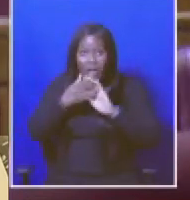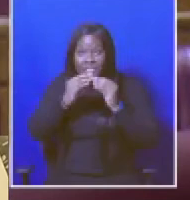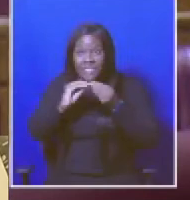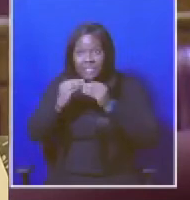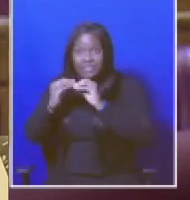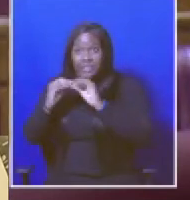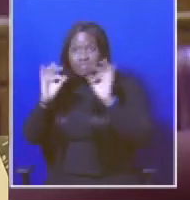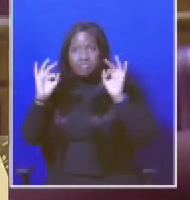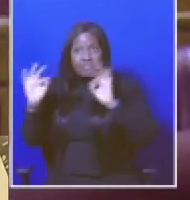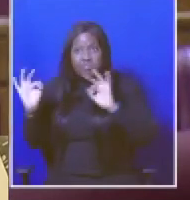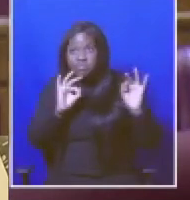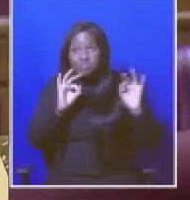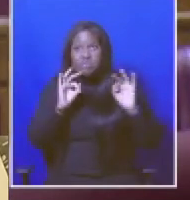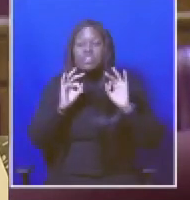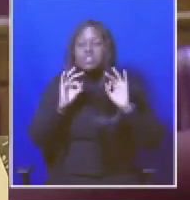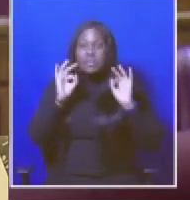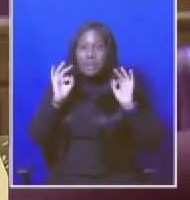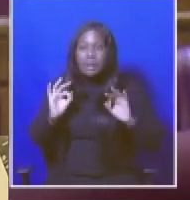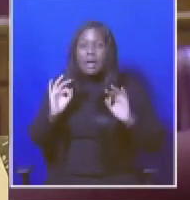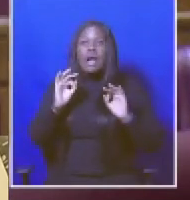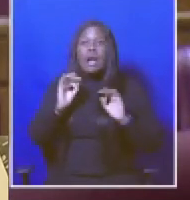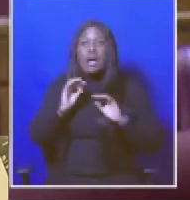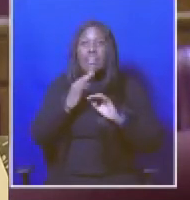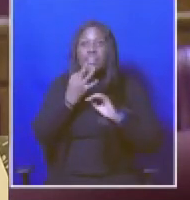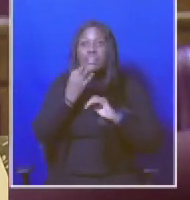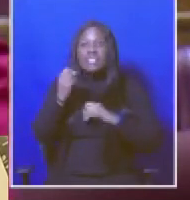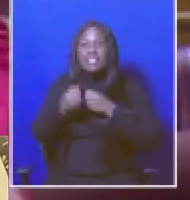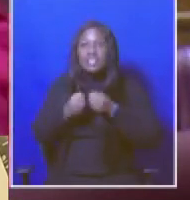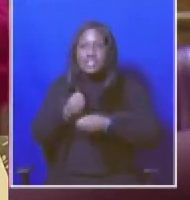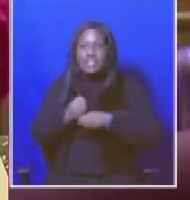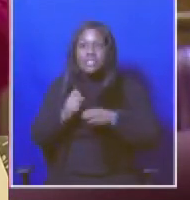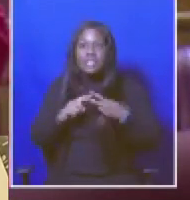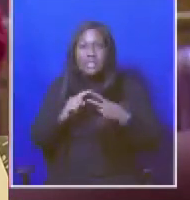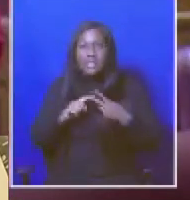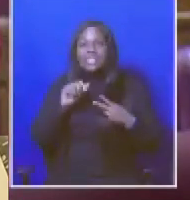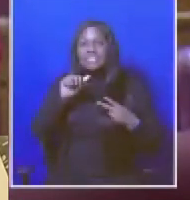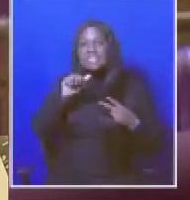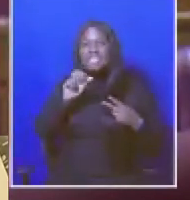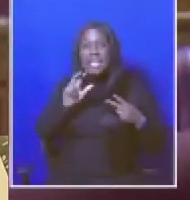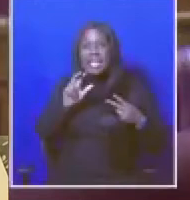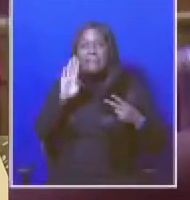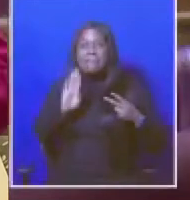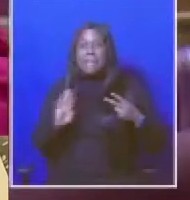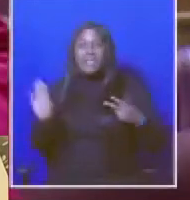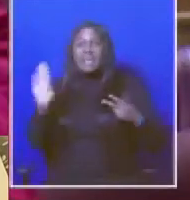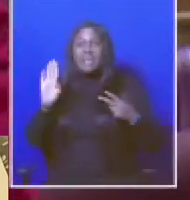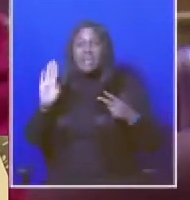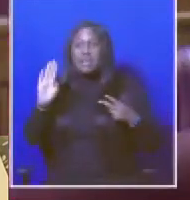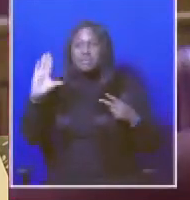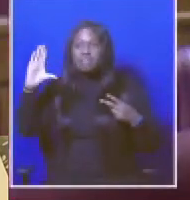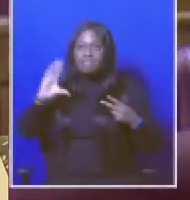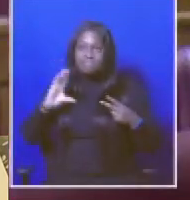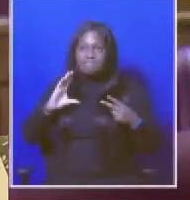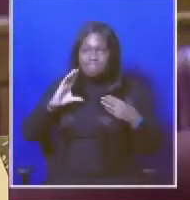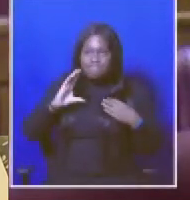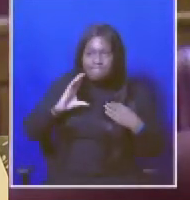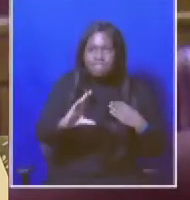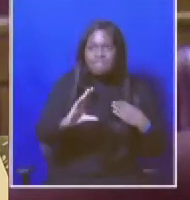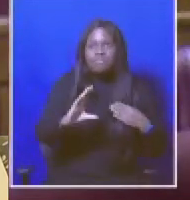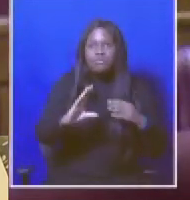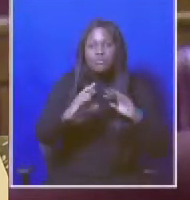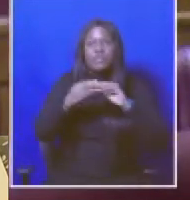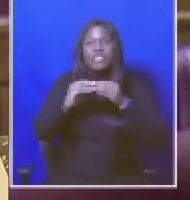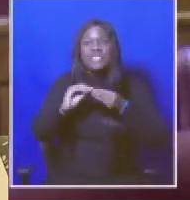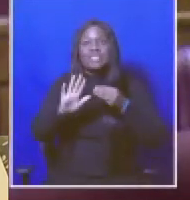need 68 billion to settle this claim. Have you engaged in the department to get the